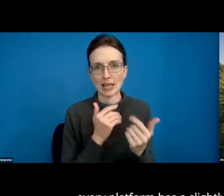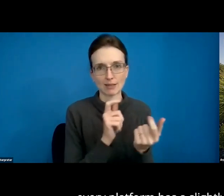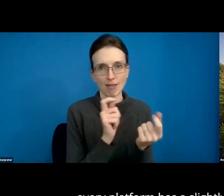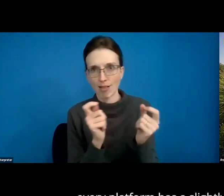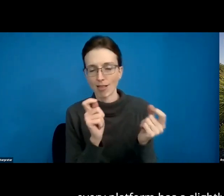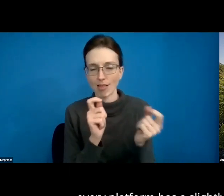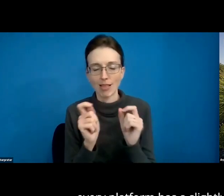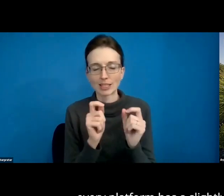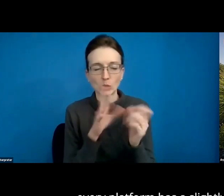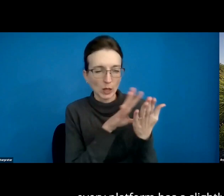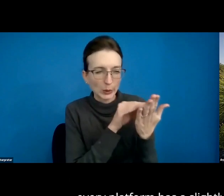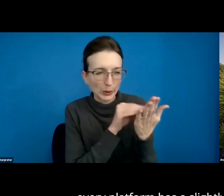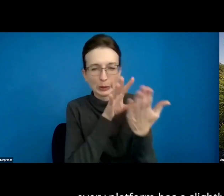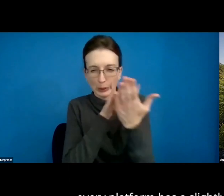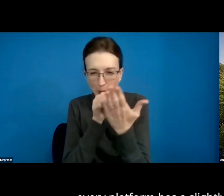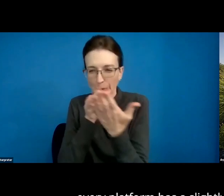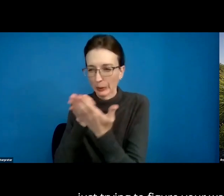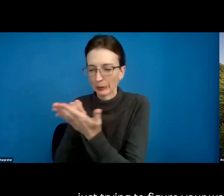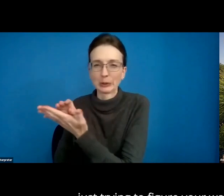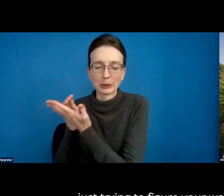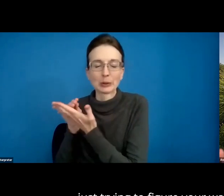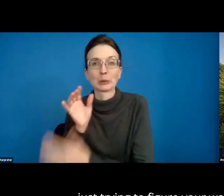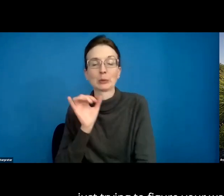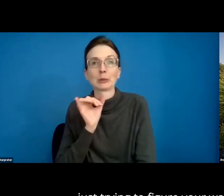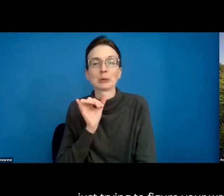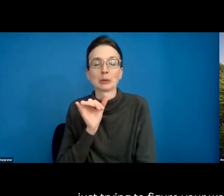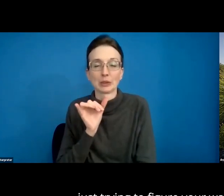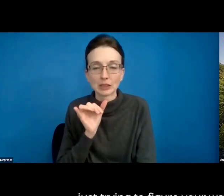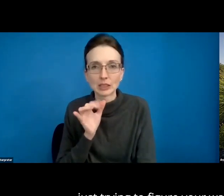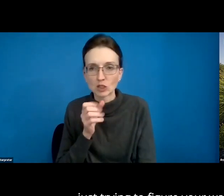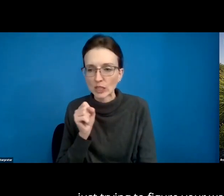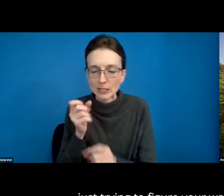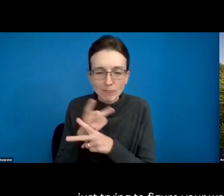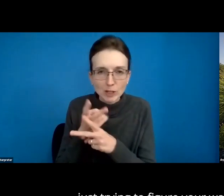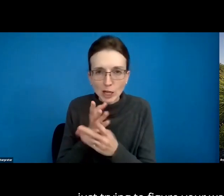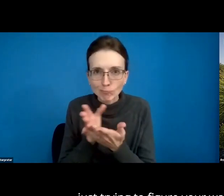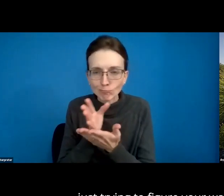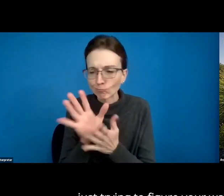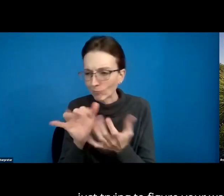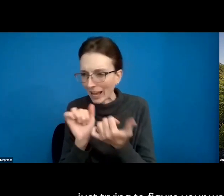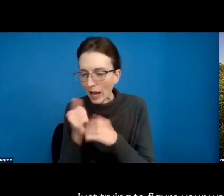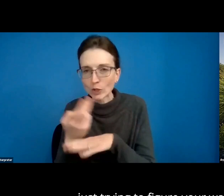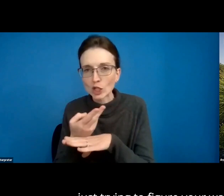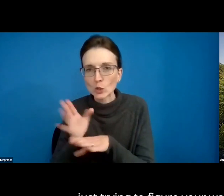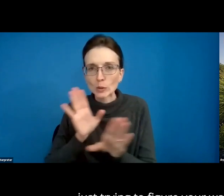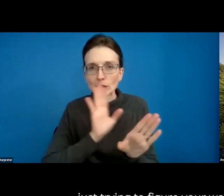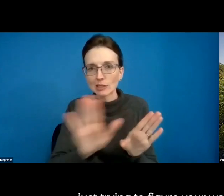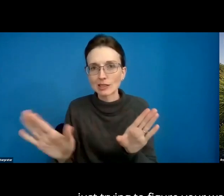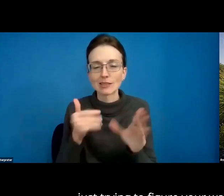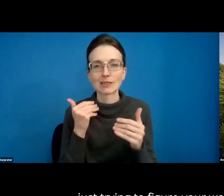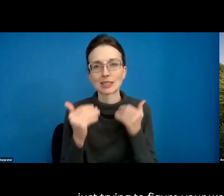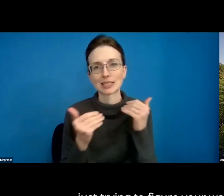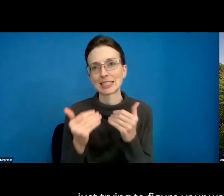a steep learning curve initially, and also just trying to figure your way through each platform's